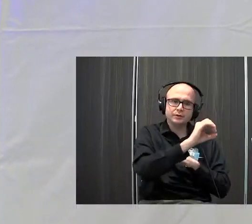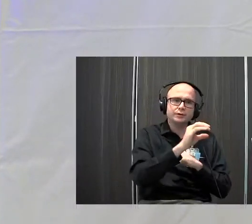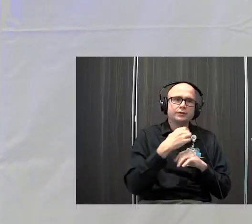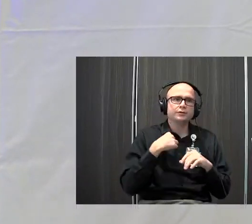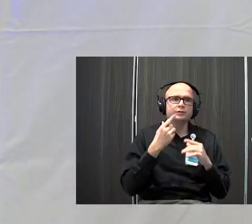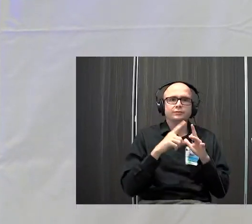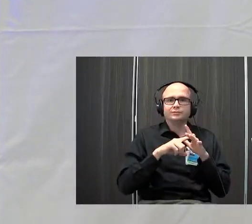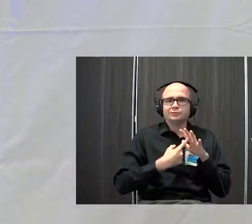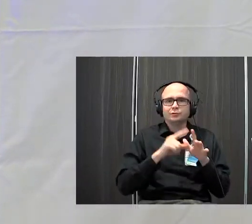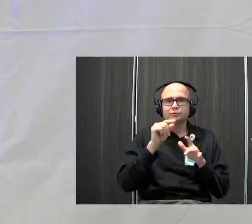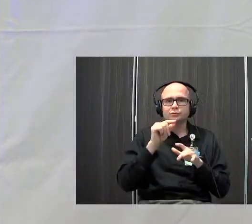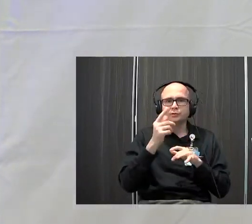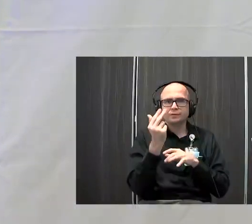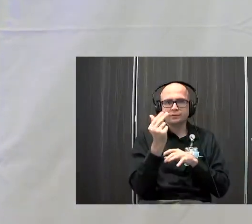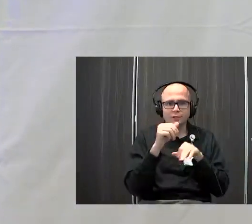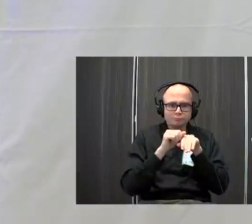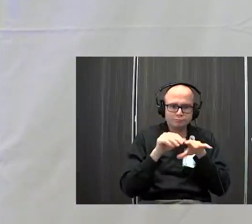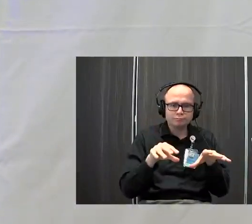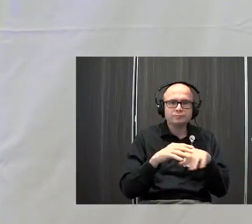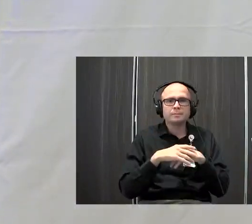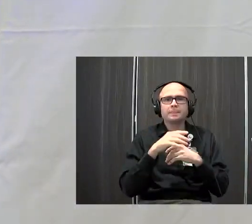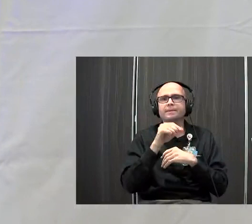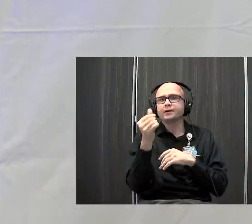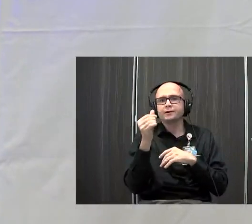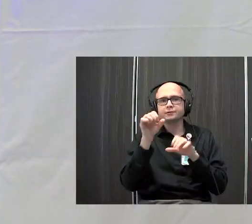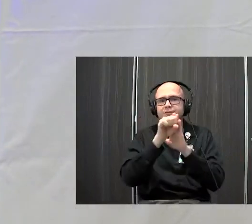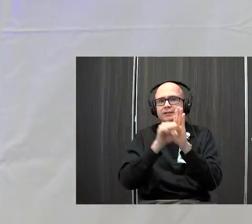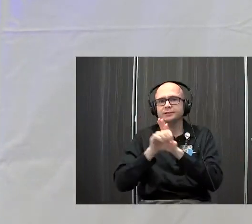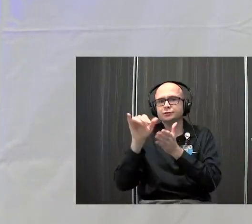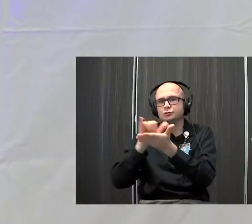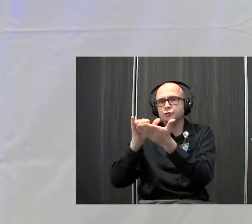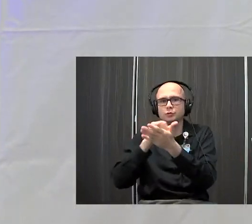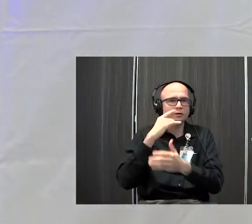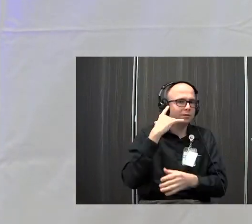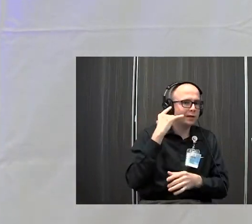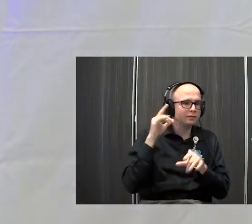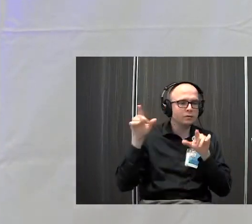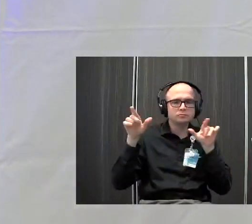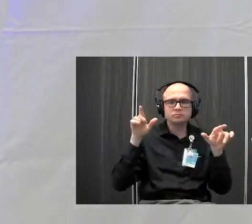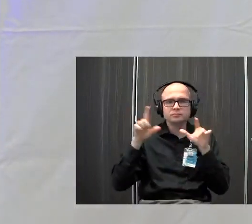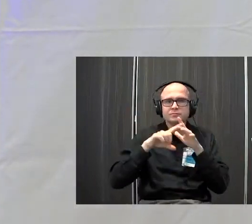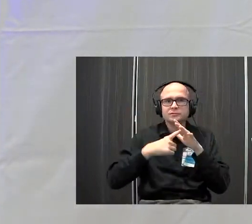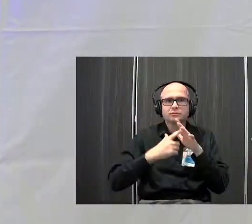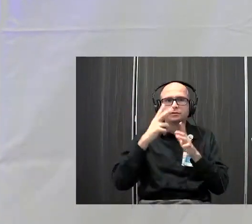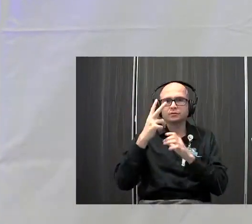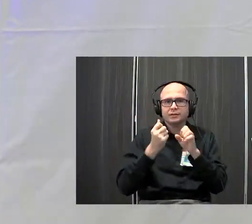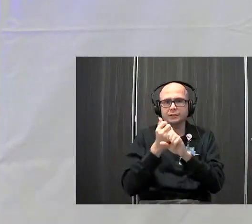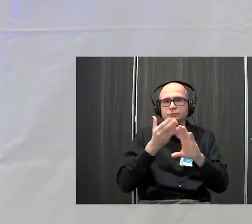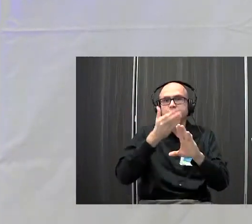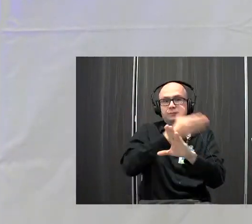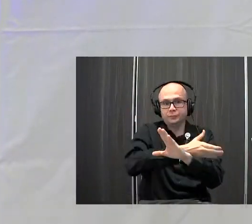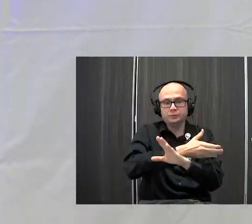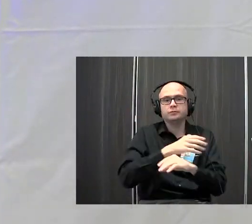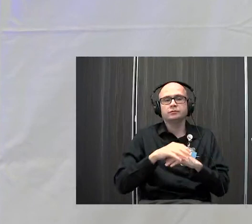in 2013. Some of the other bigger states, New York, California, went live, 3 years before